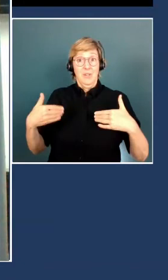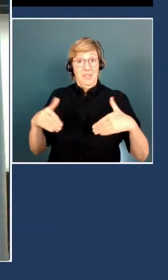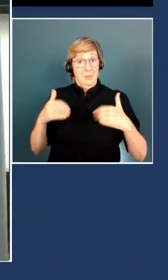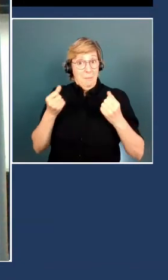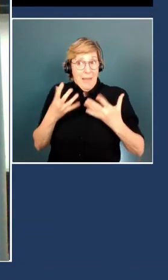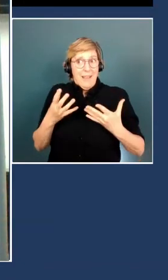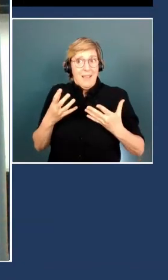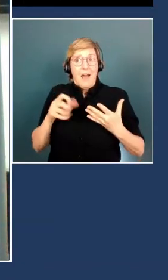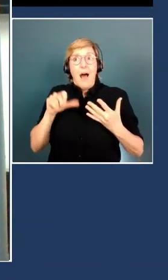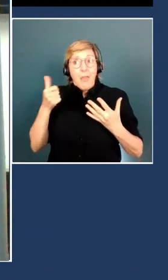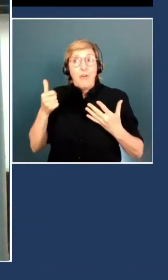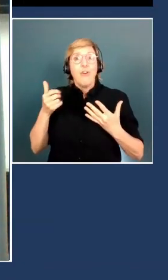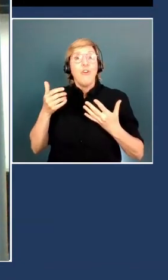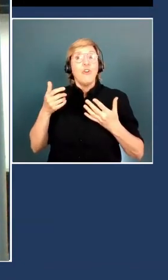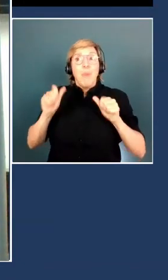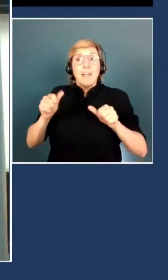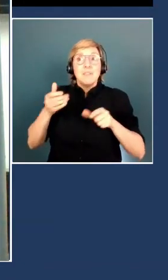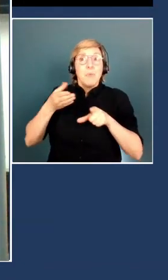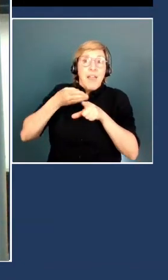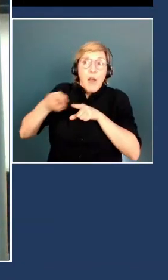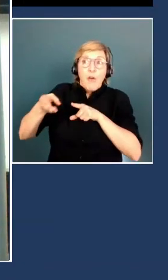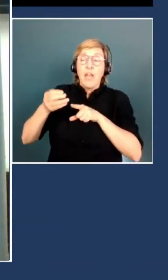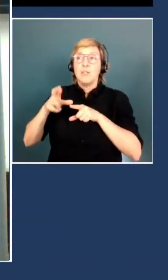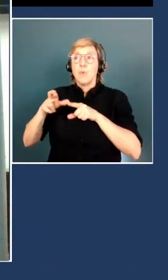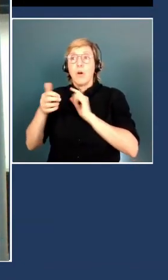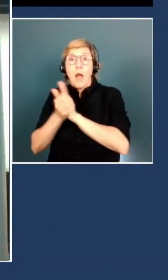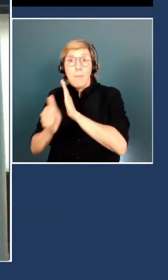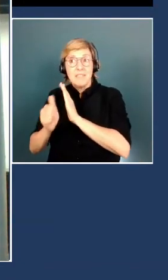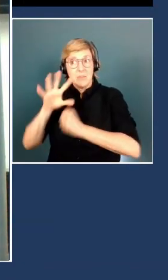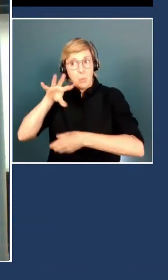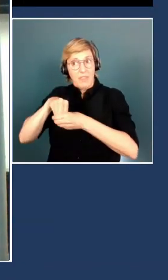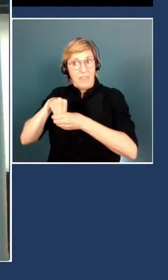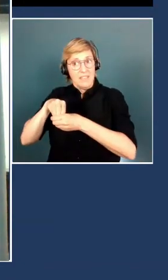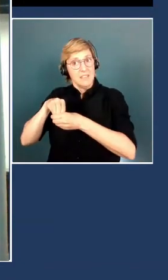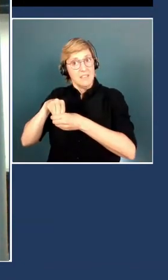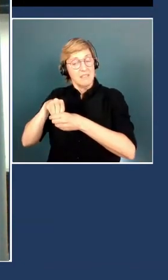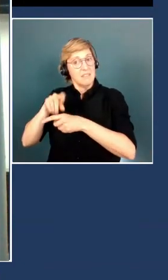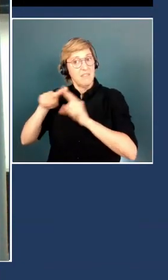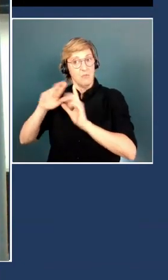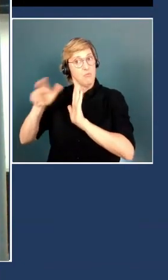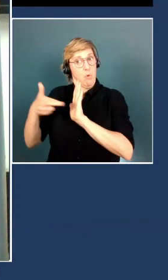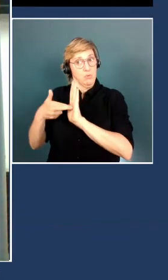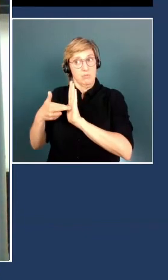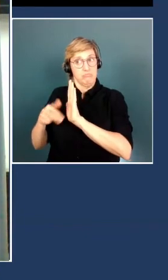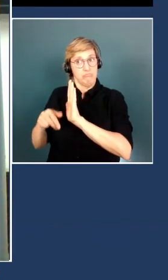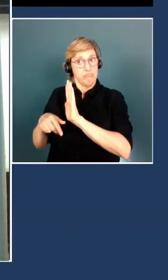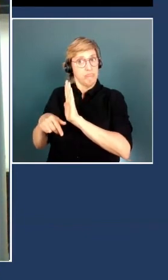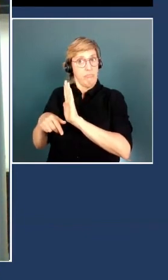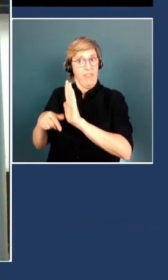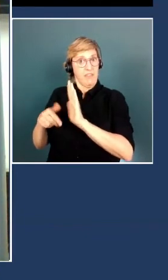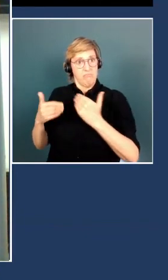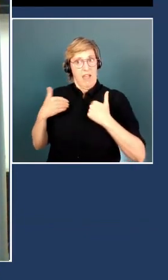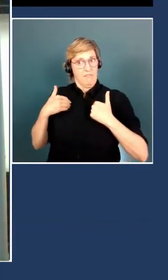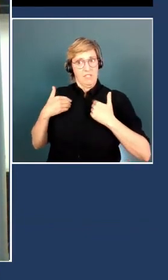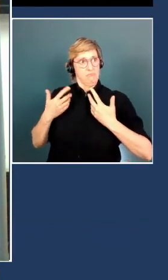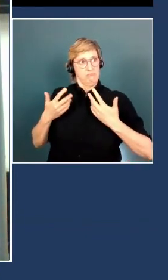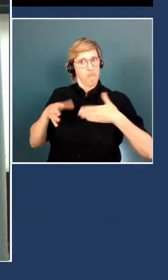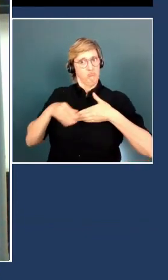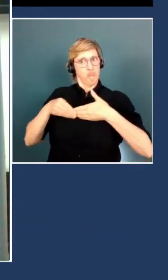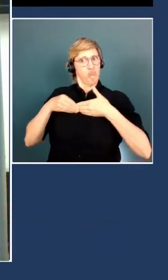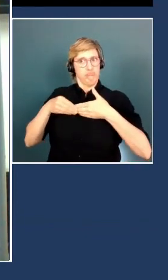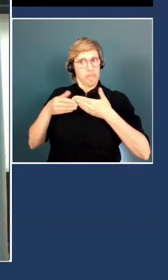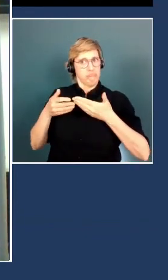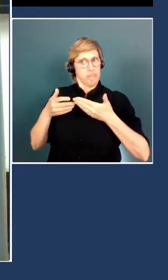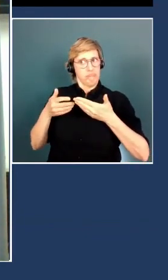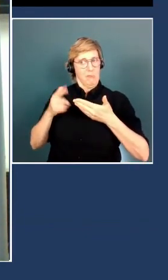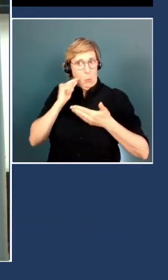areas and competencies, within the roles that just, have a lot of different, cool